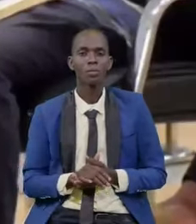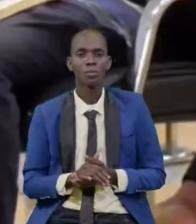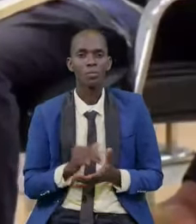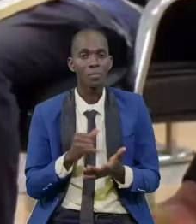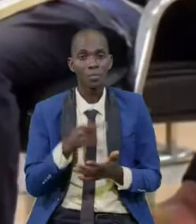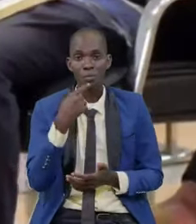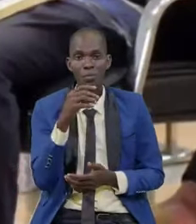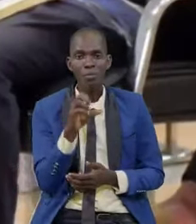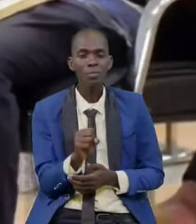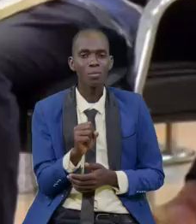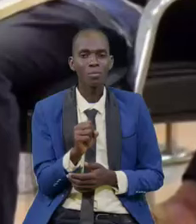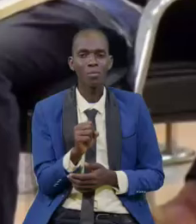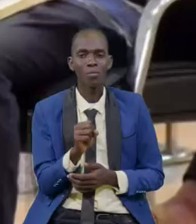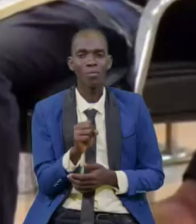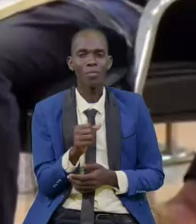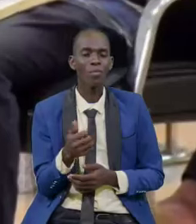says, whoso